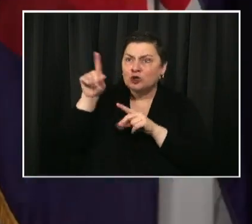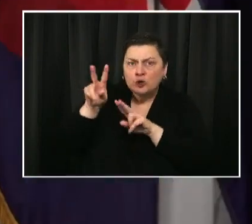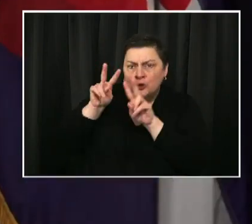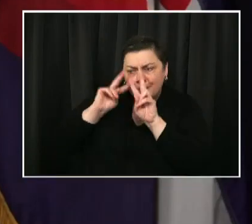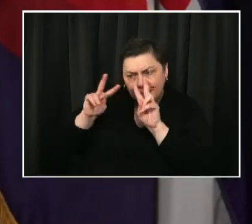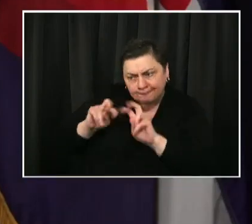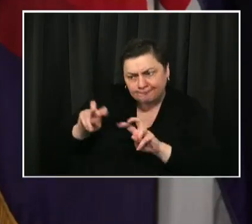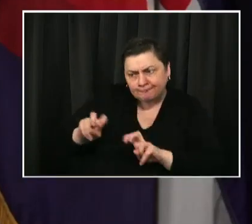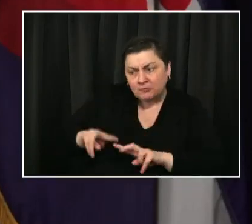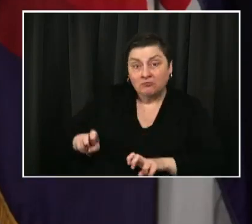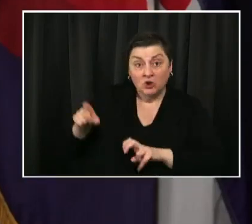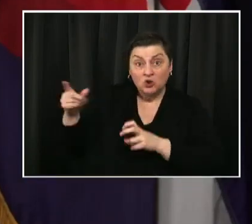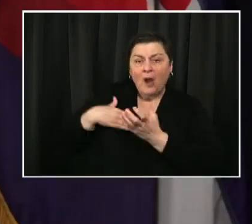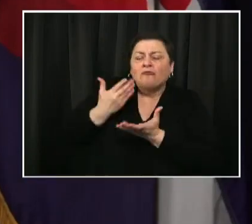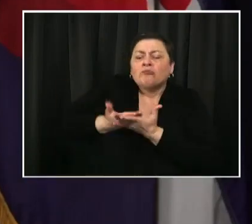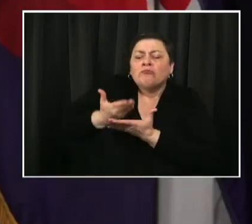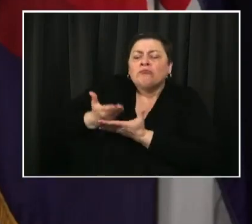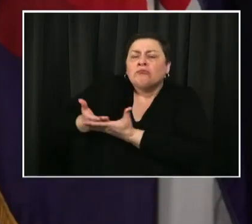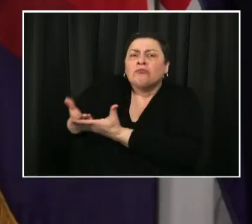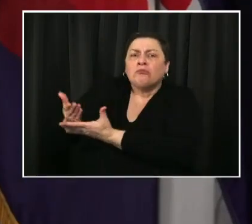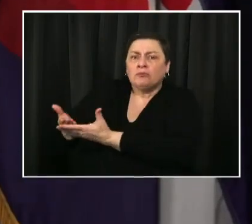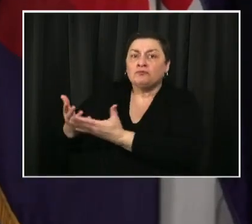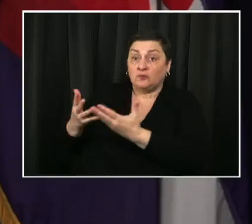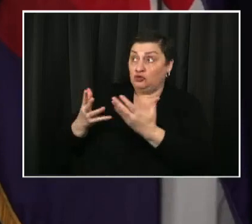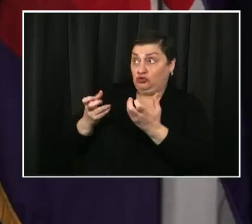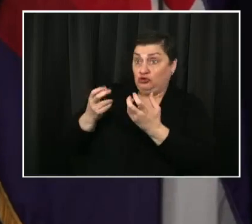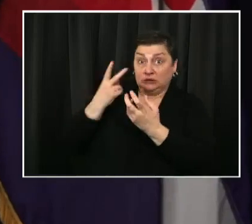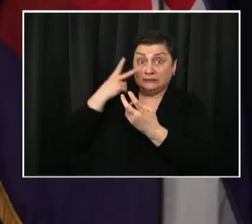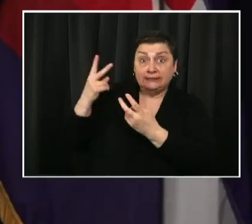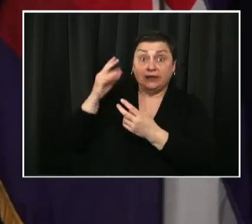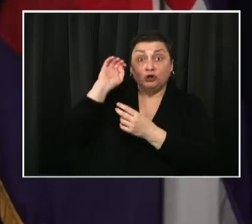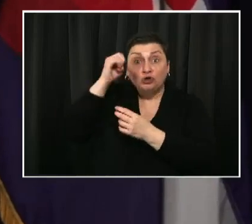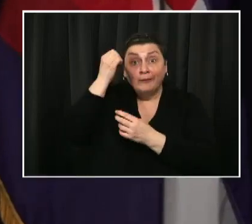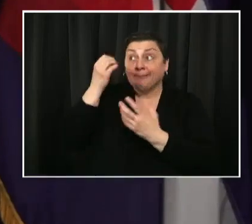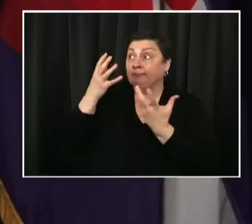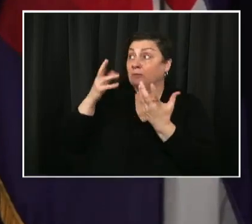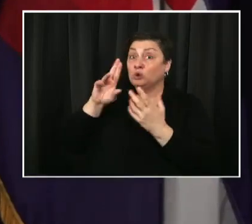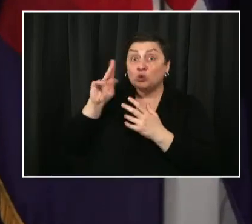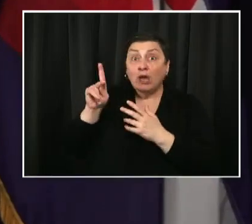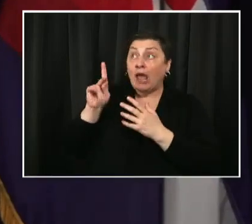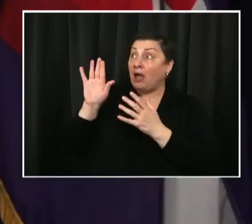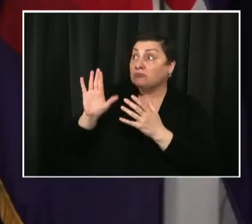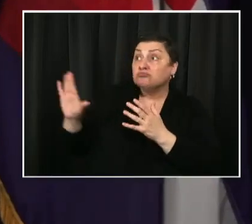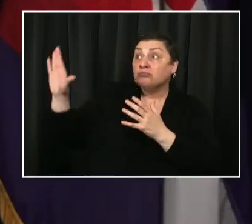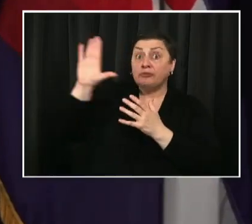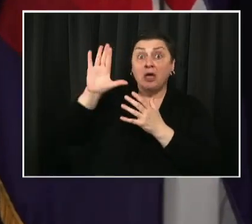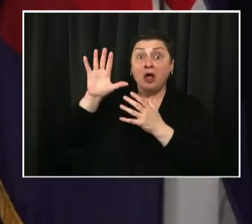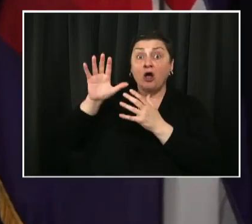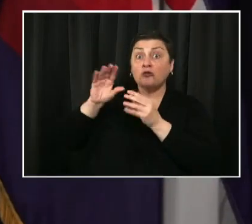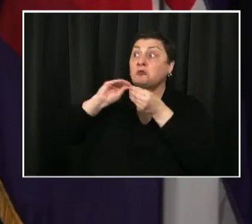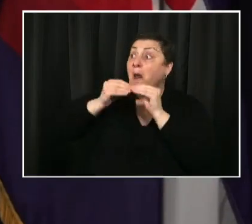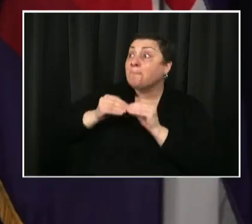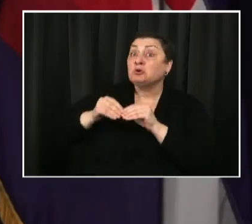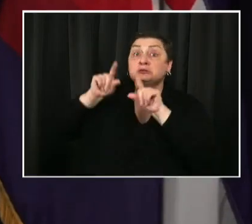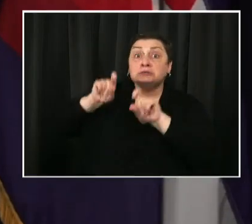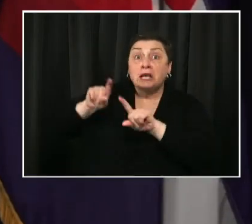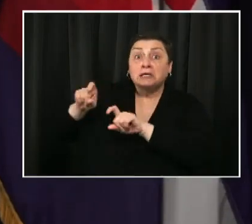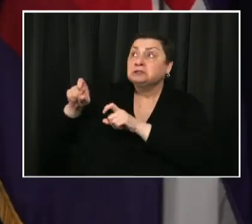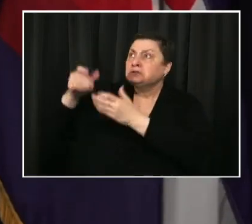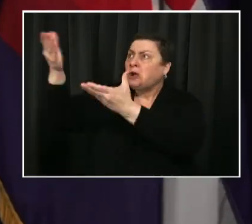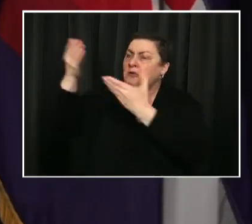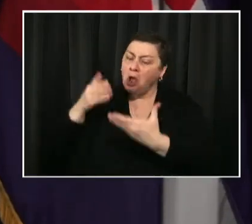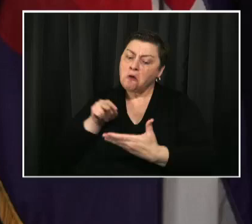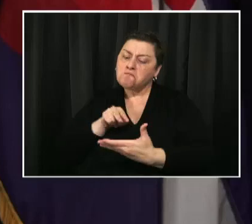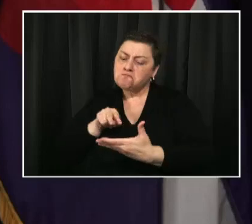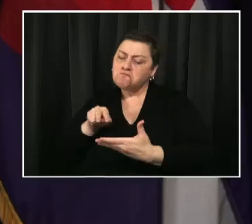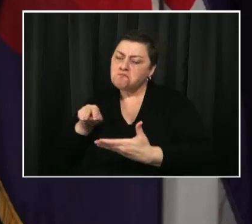the evidence. They should fully allow the evidence from the UK and Europe. There's no physiological differences. In my opinion, there